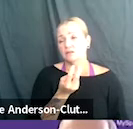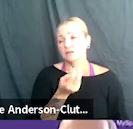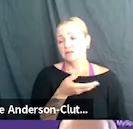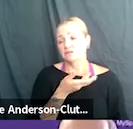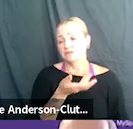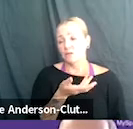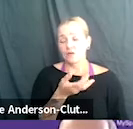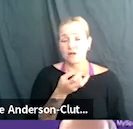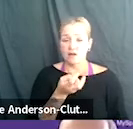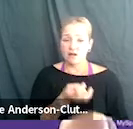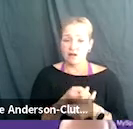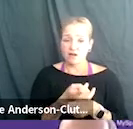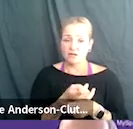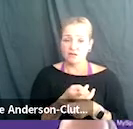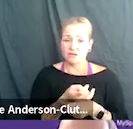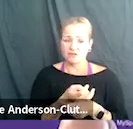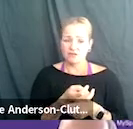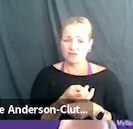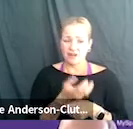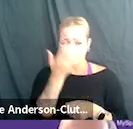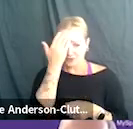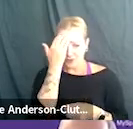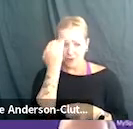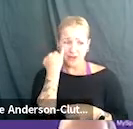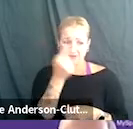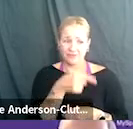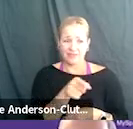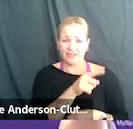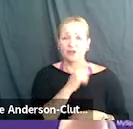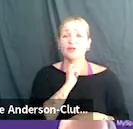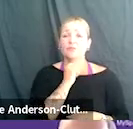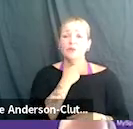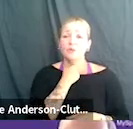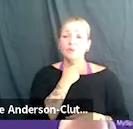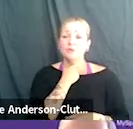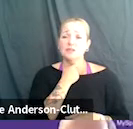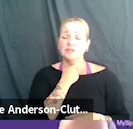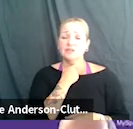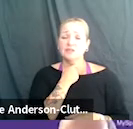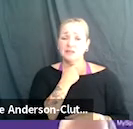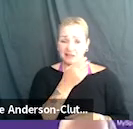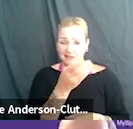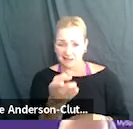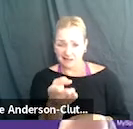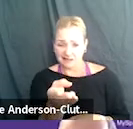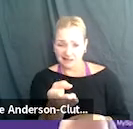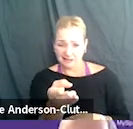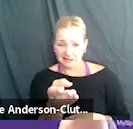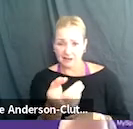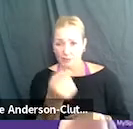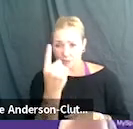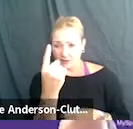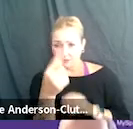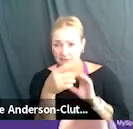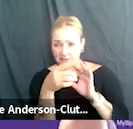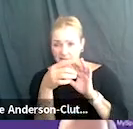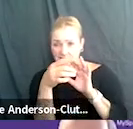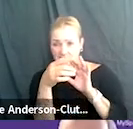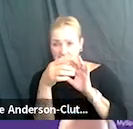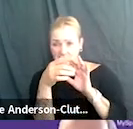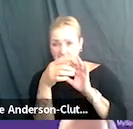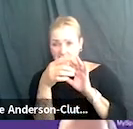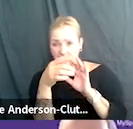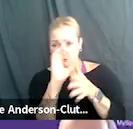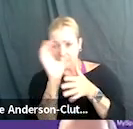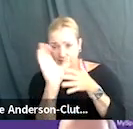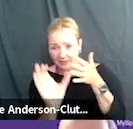And so I wouldn't pretend to be an expert in catatonia, but I would think if we're going to count the symptoms towards catatonia, that they should be fairly new onset